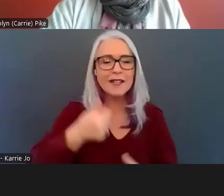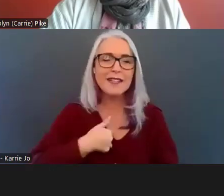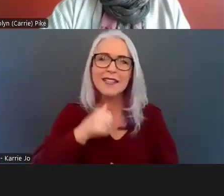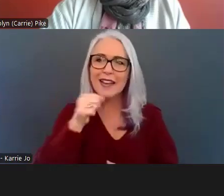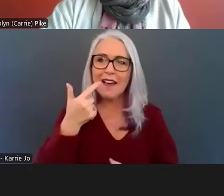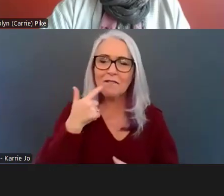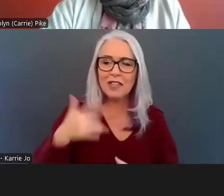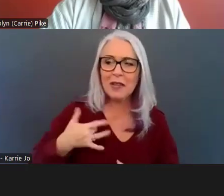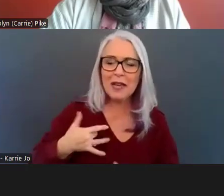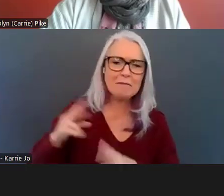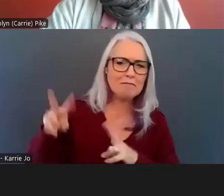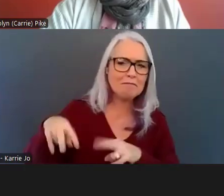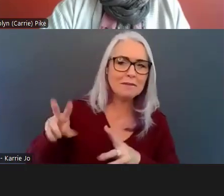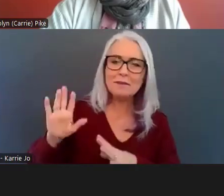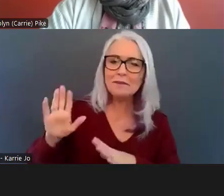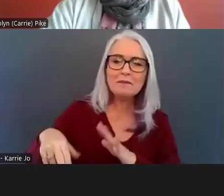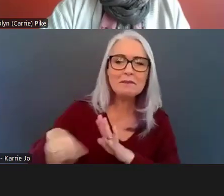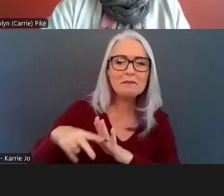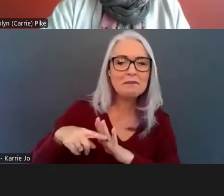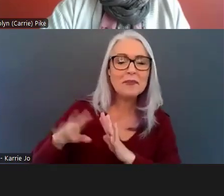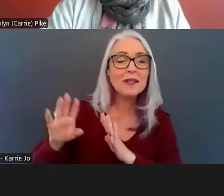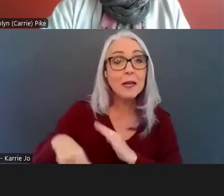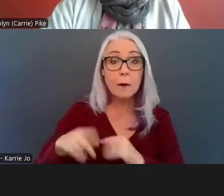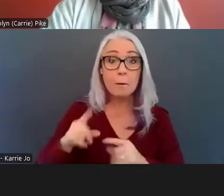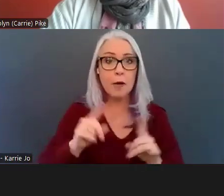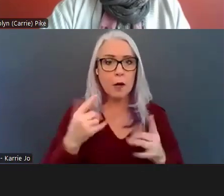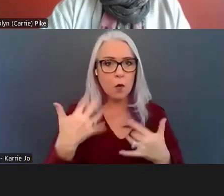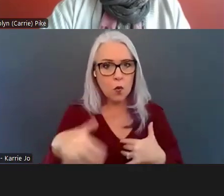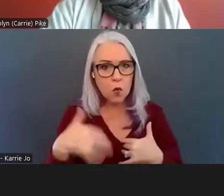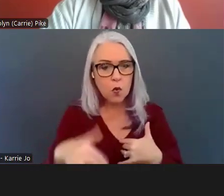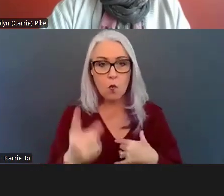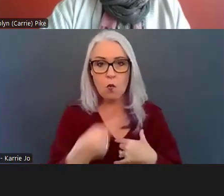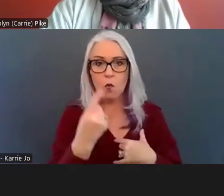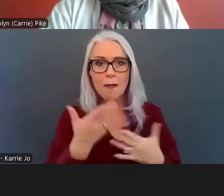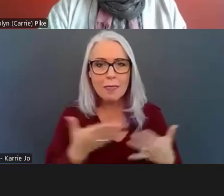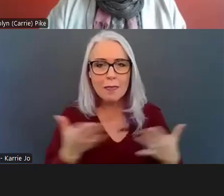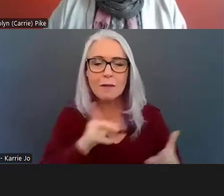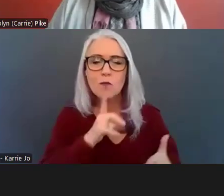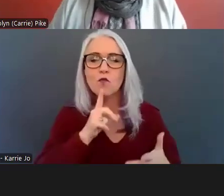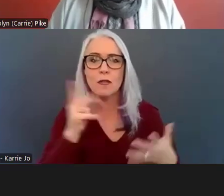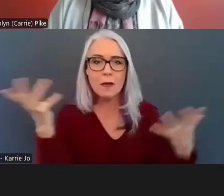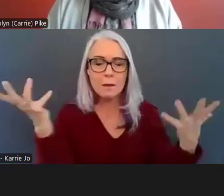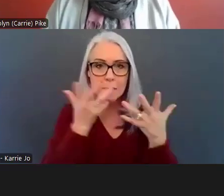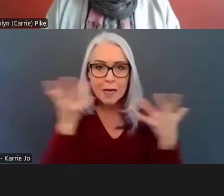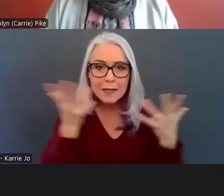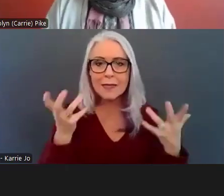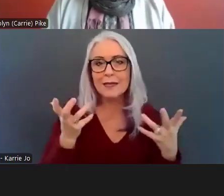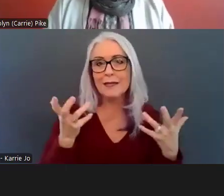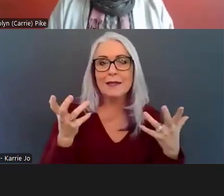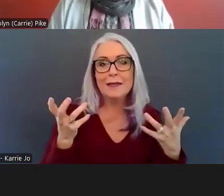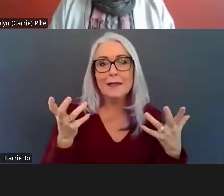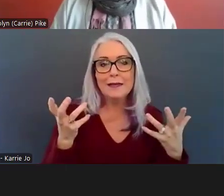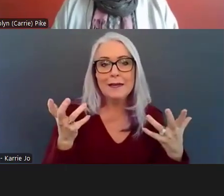feel, one thing that's been pretty amazing is work that Ryan Stevens and others have done just on how much,